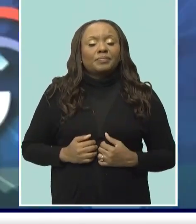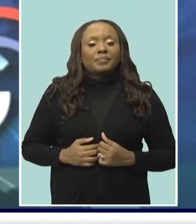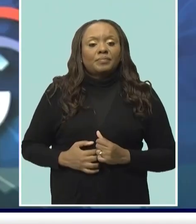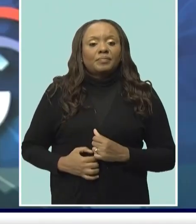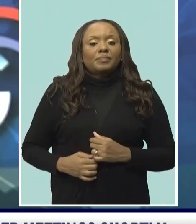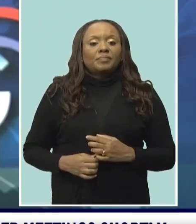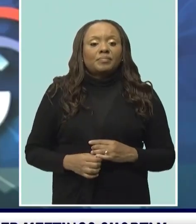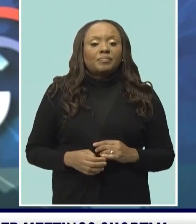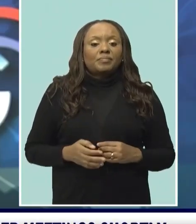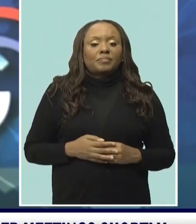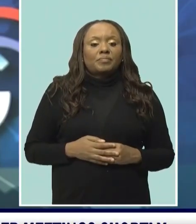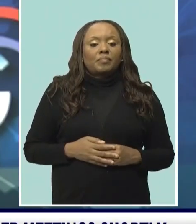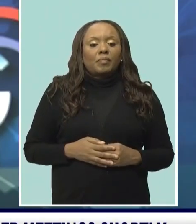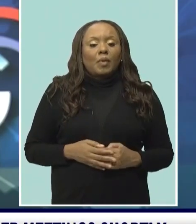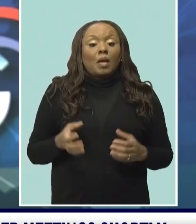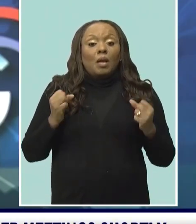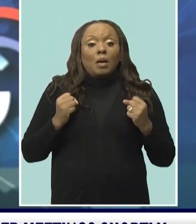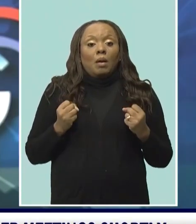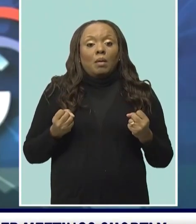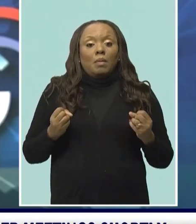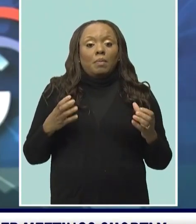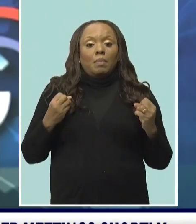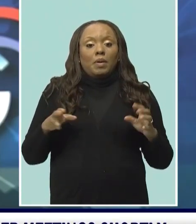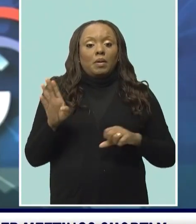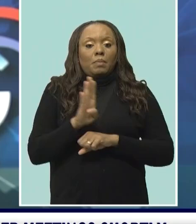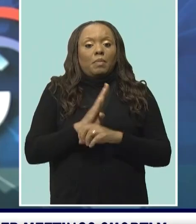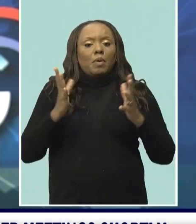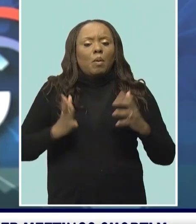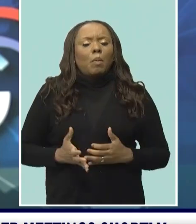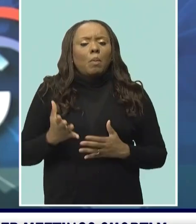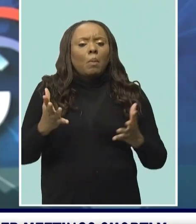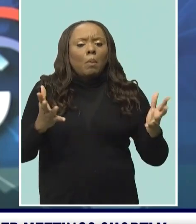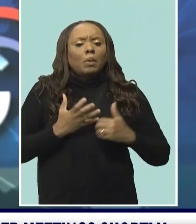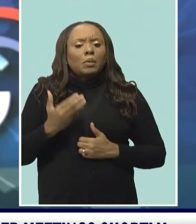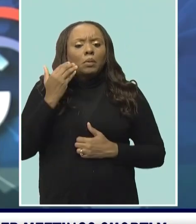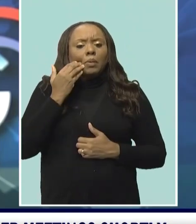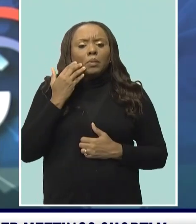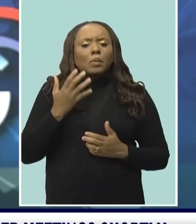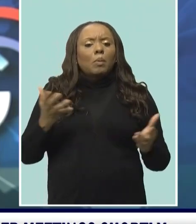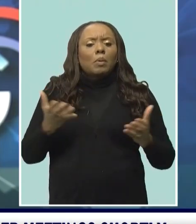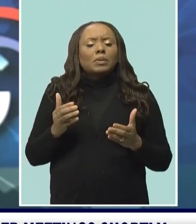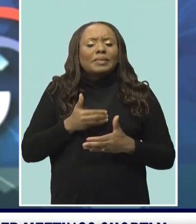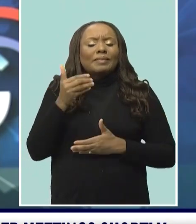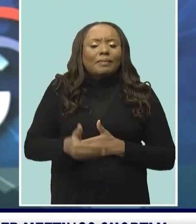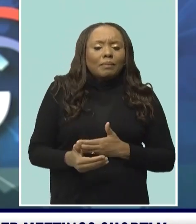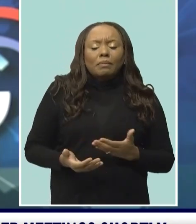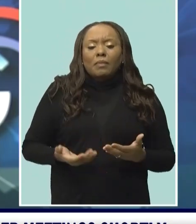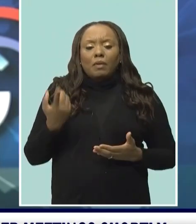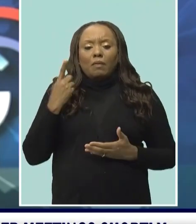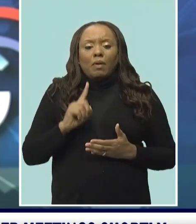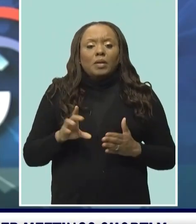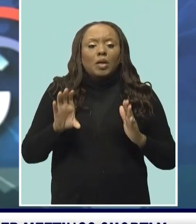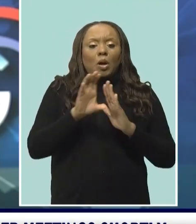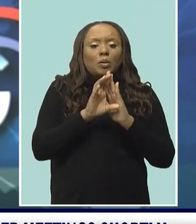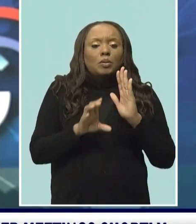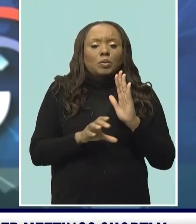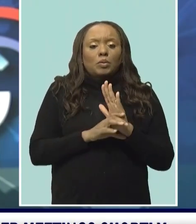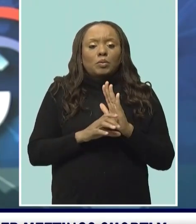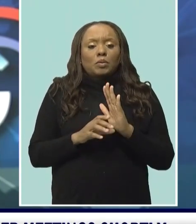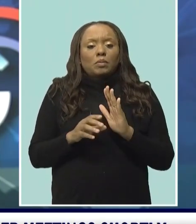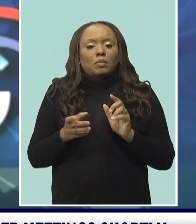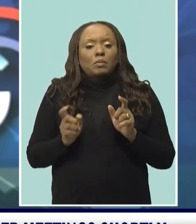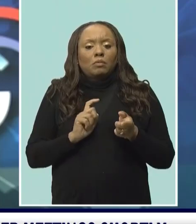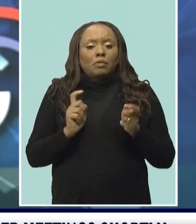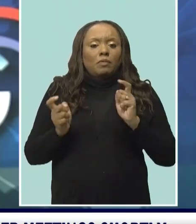News. Many Barbadians will be asking what is the next step for the Constitutional Reform Commission after its final public